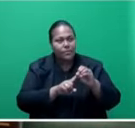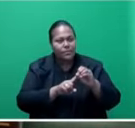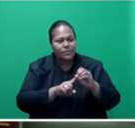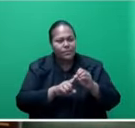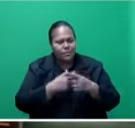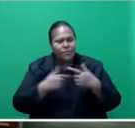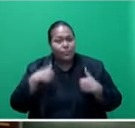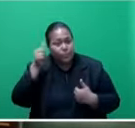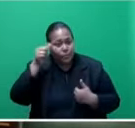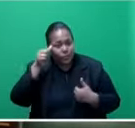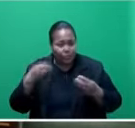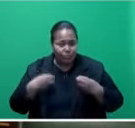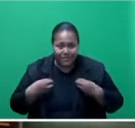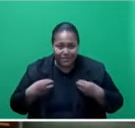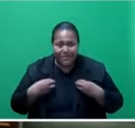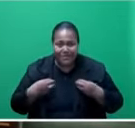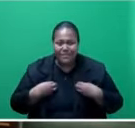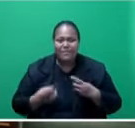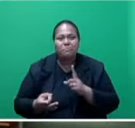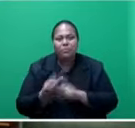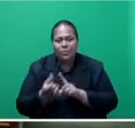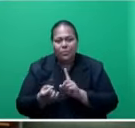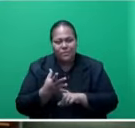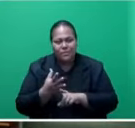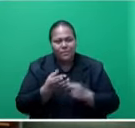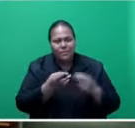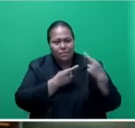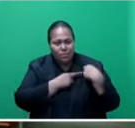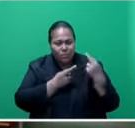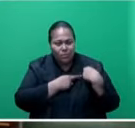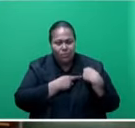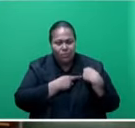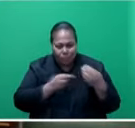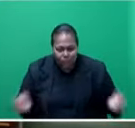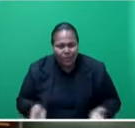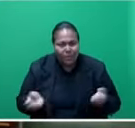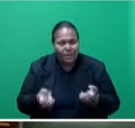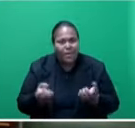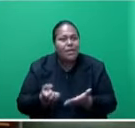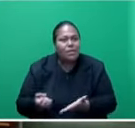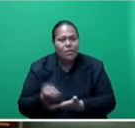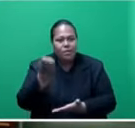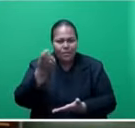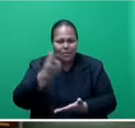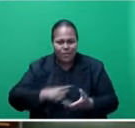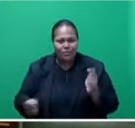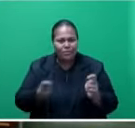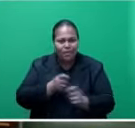small and medium enterprises actually plays a critical role in progressing the economy as catalyst for nation